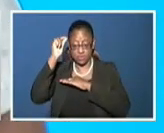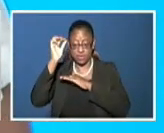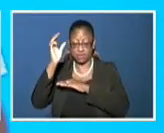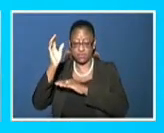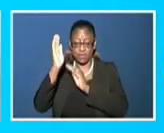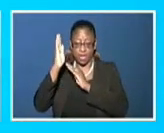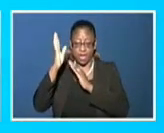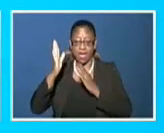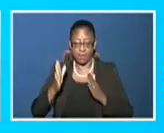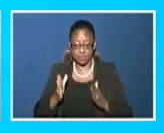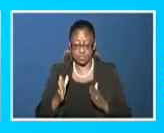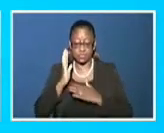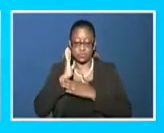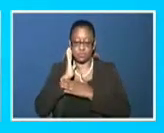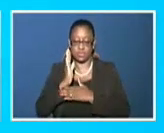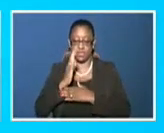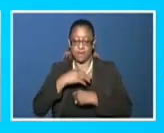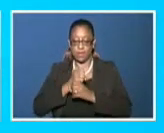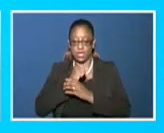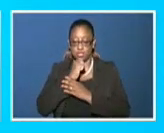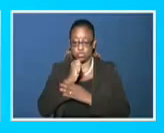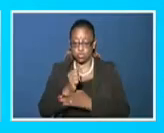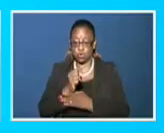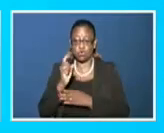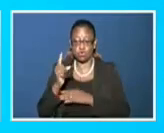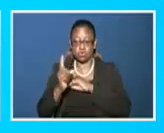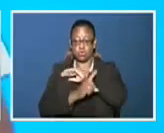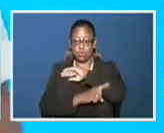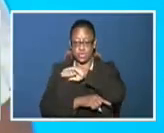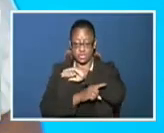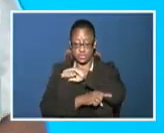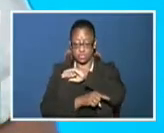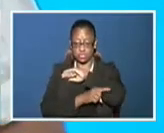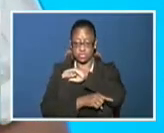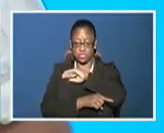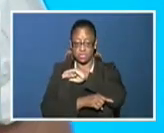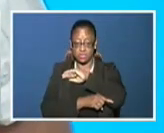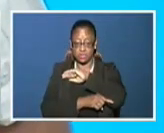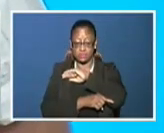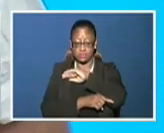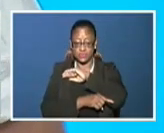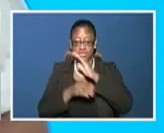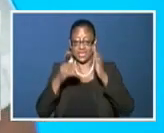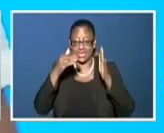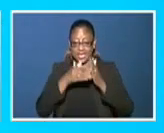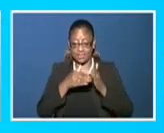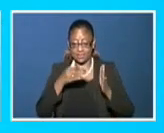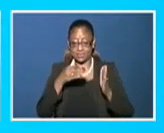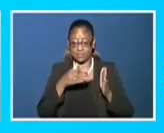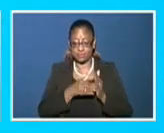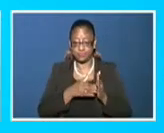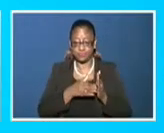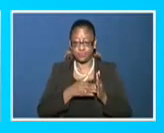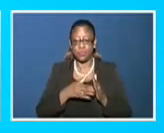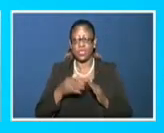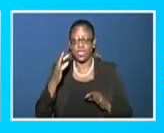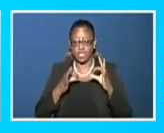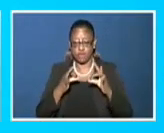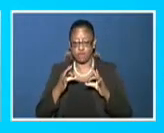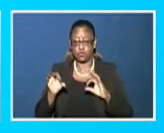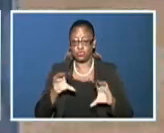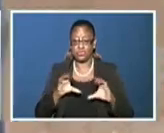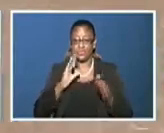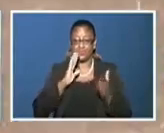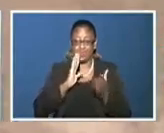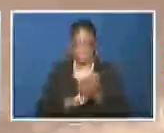Bahamas in bringing the necessary criminal action and criminal enforcement action against those who are